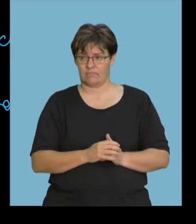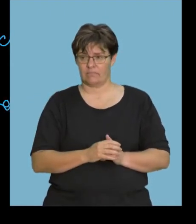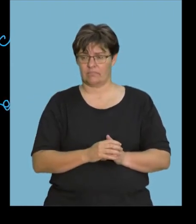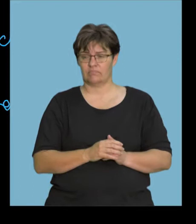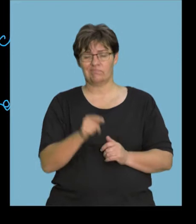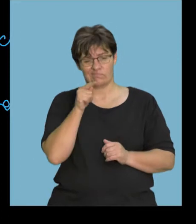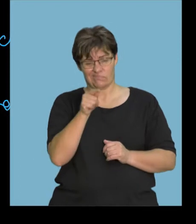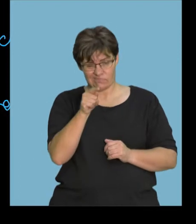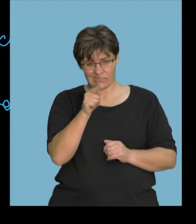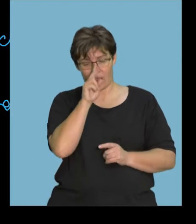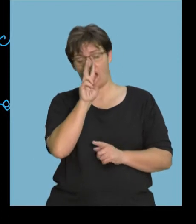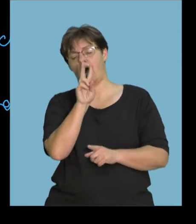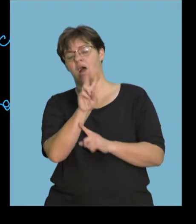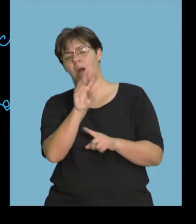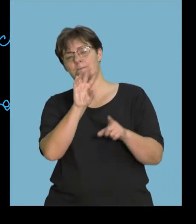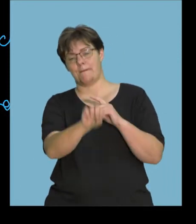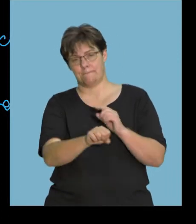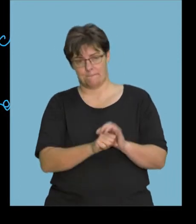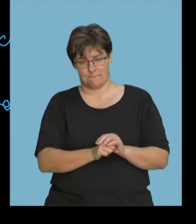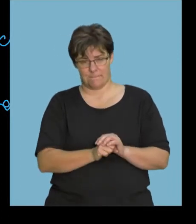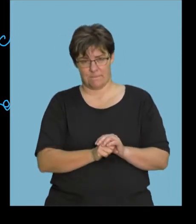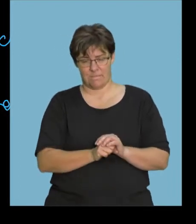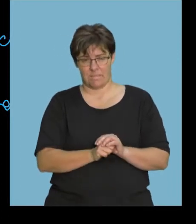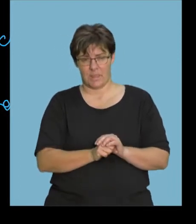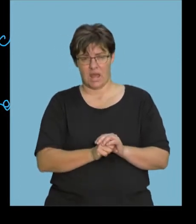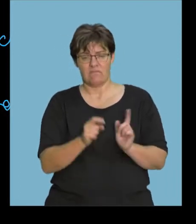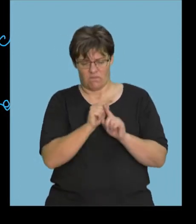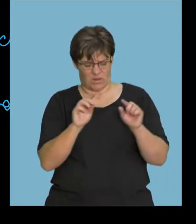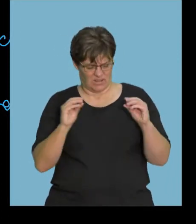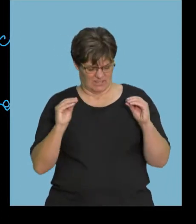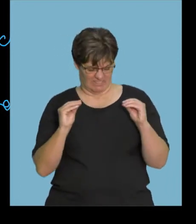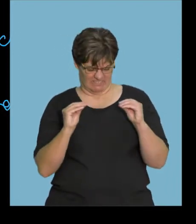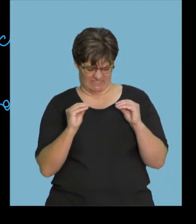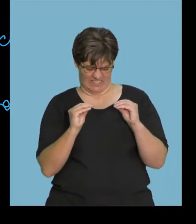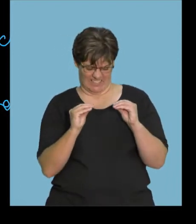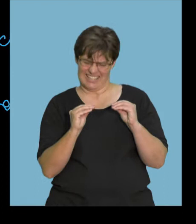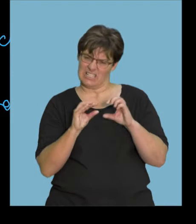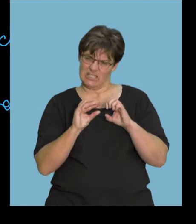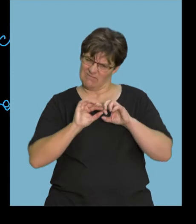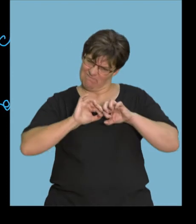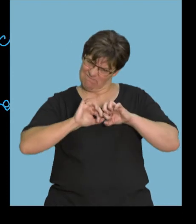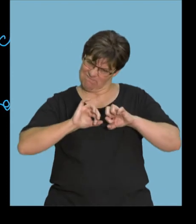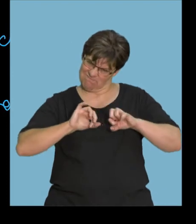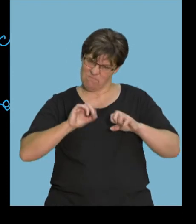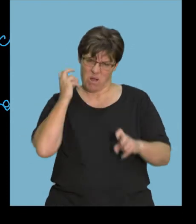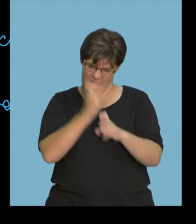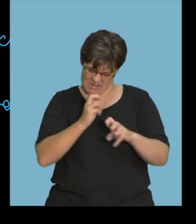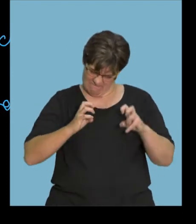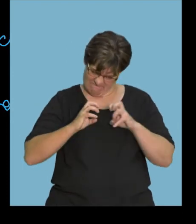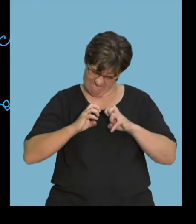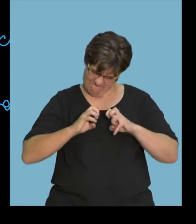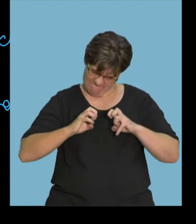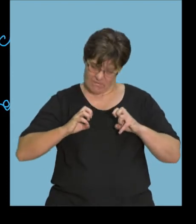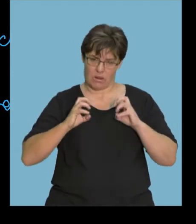Okay? So this is the observation that even if you try to bring them closer, what happens? They tend to push even